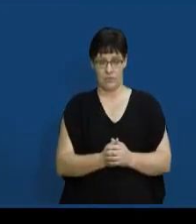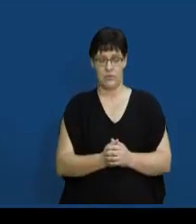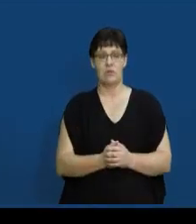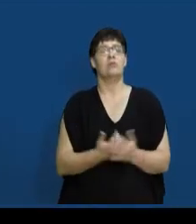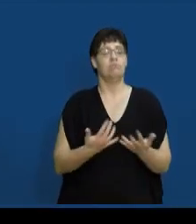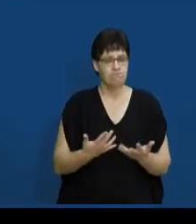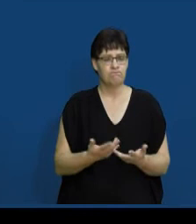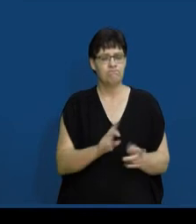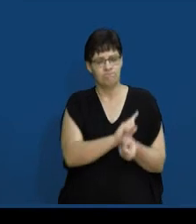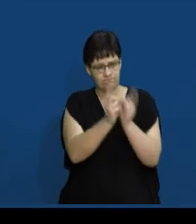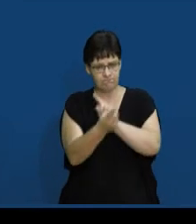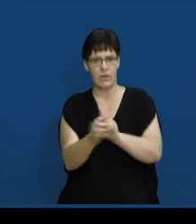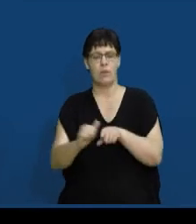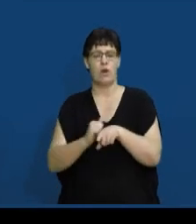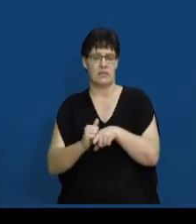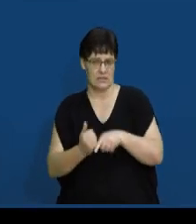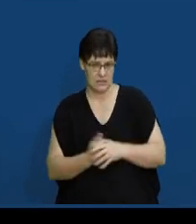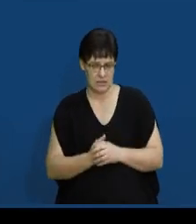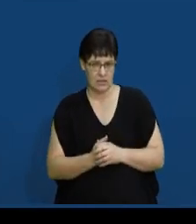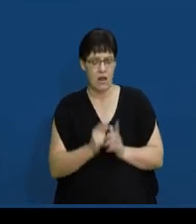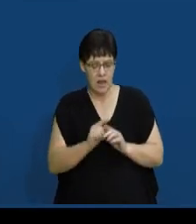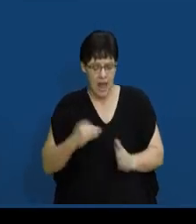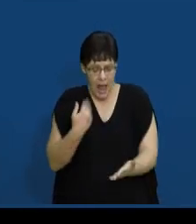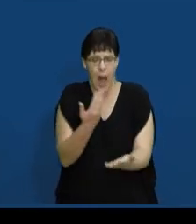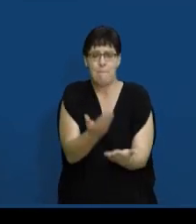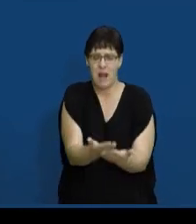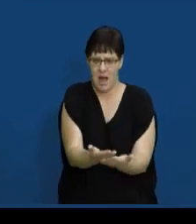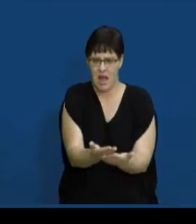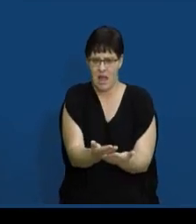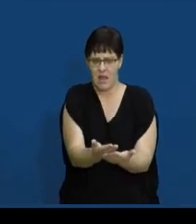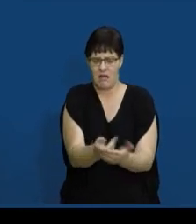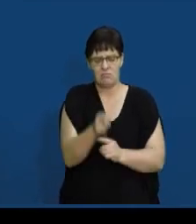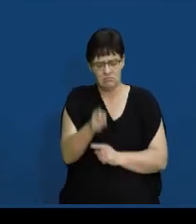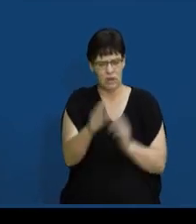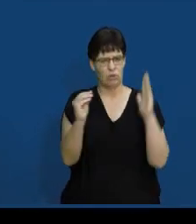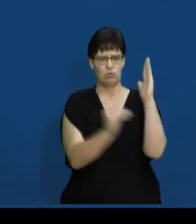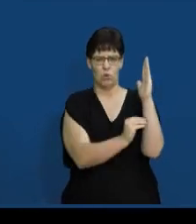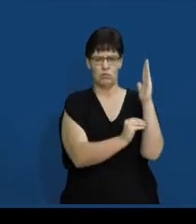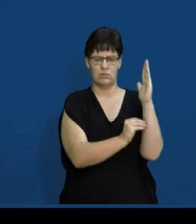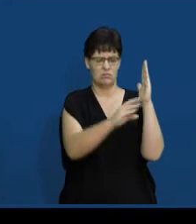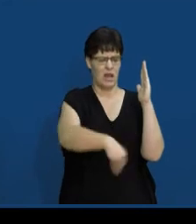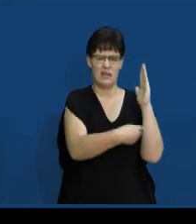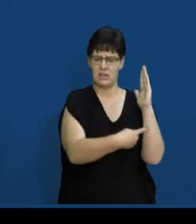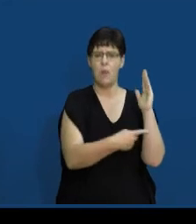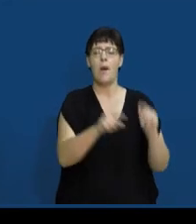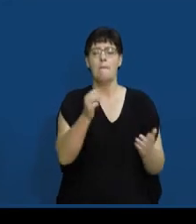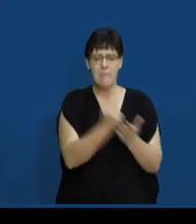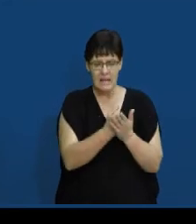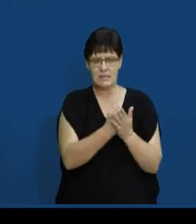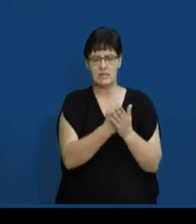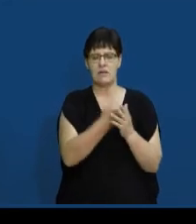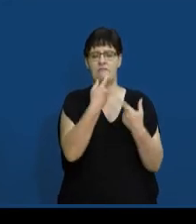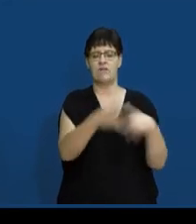into practice now. How are we going to apply this to my note, which I'm supposed to complete,